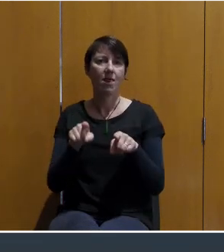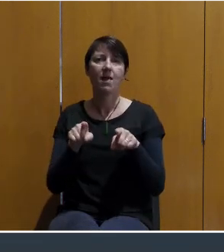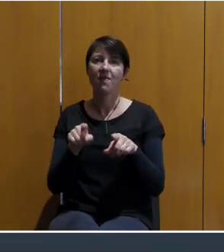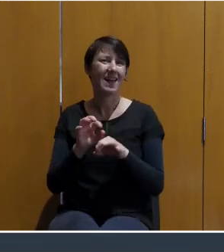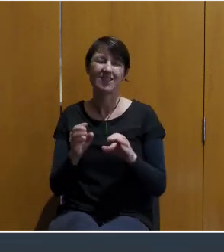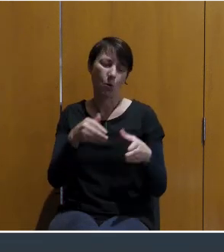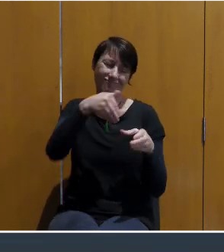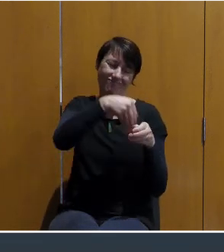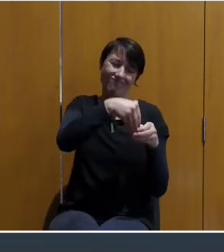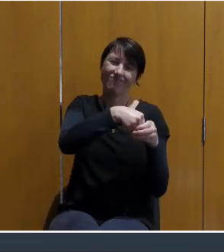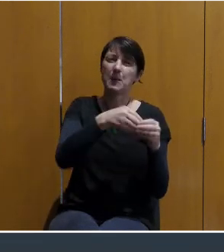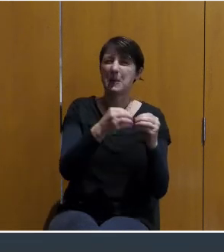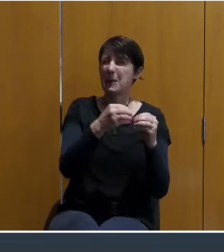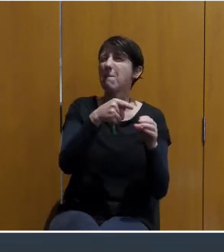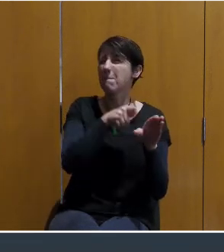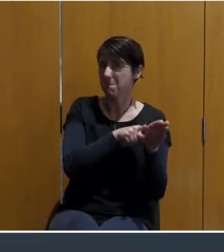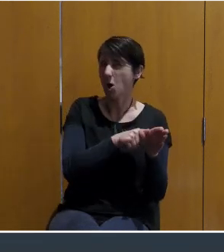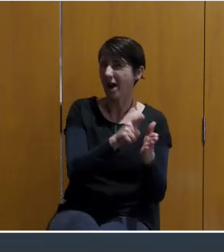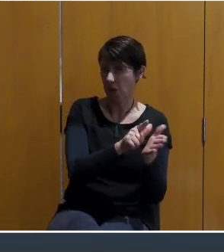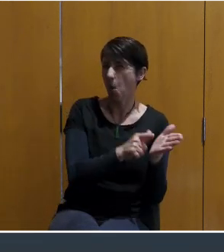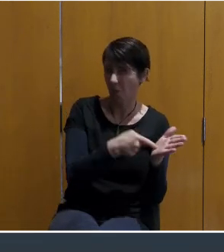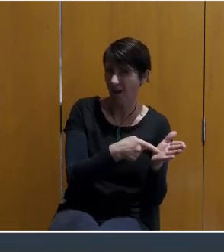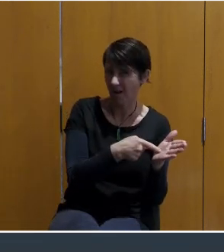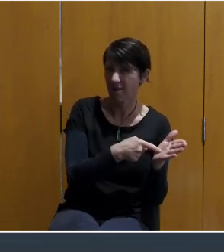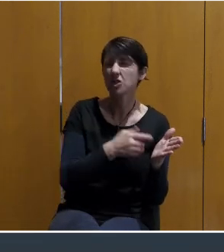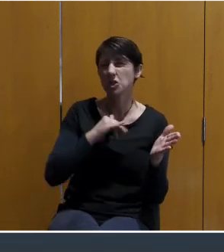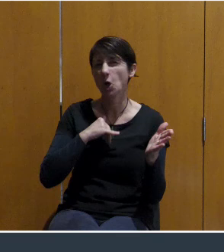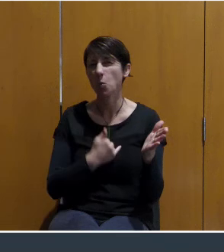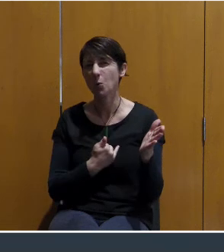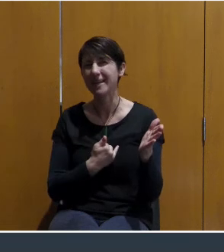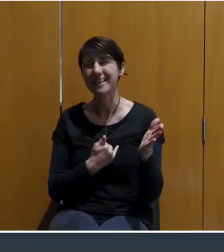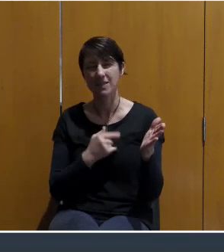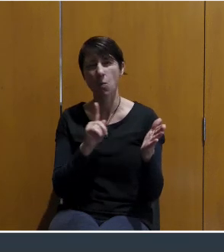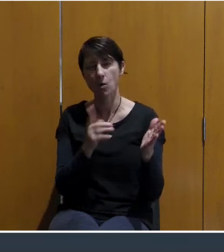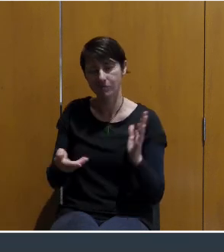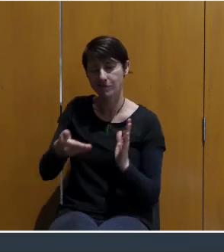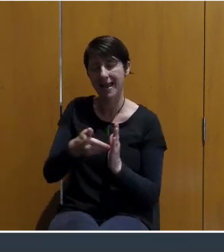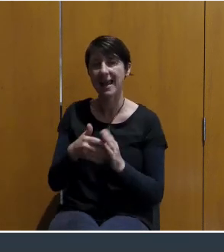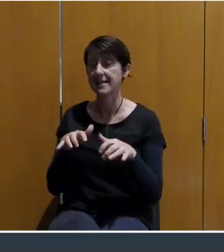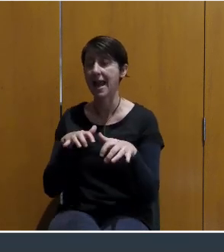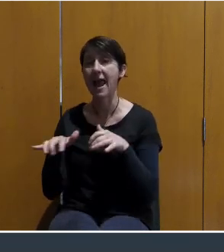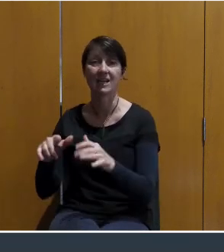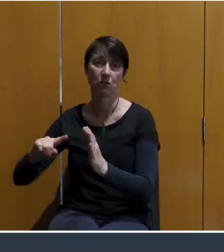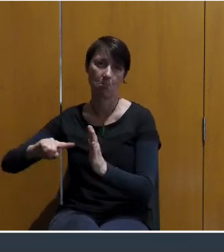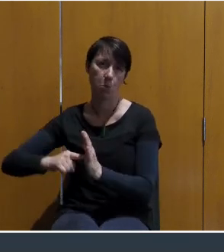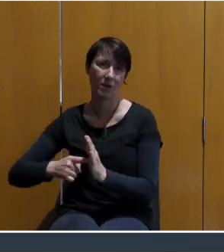an action point to direct council officers to review